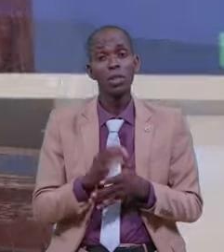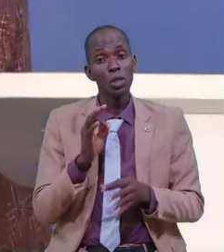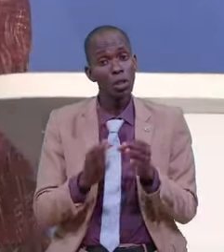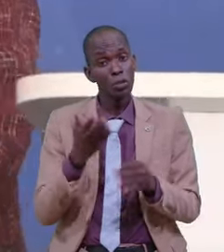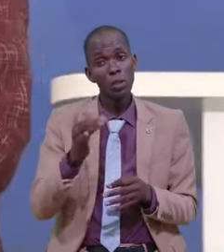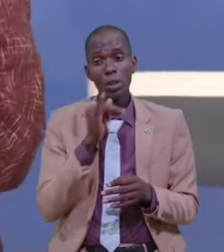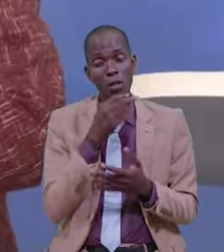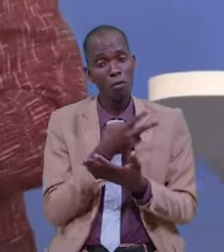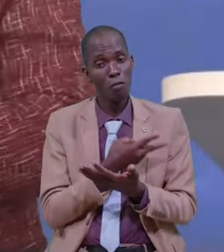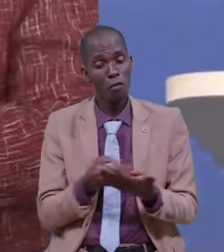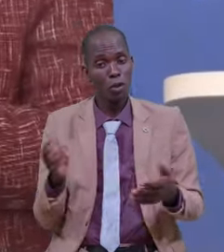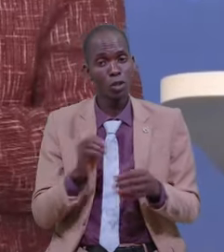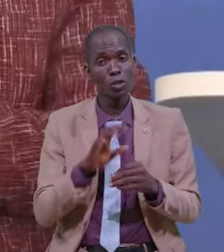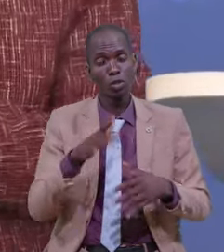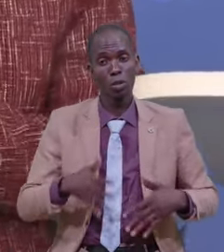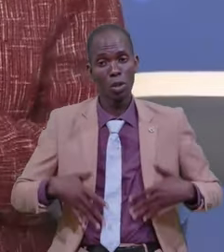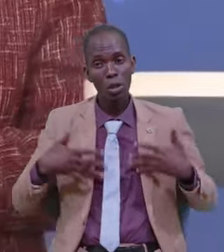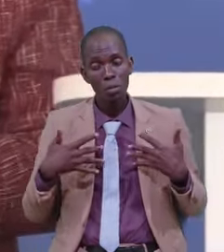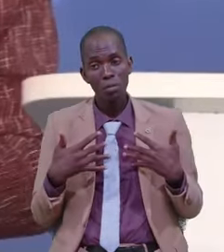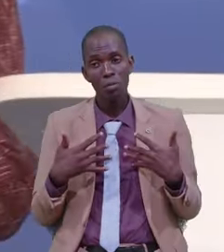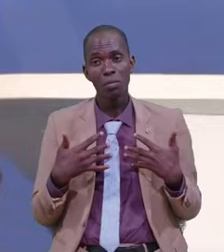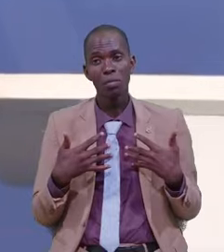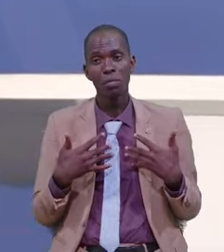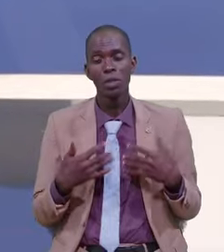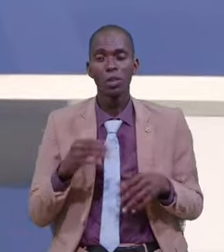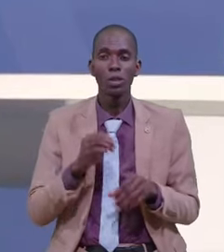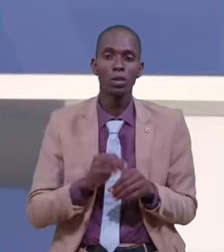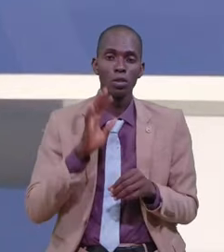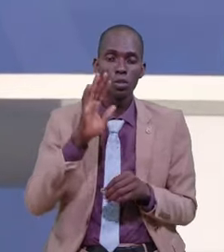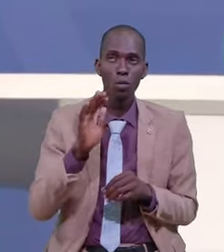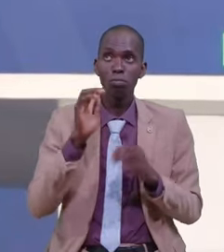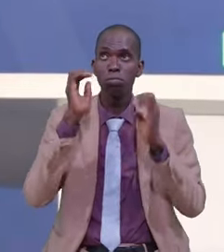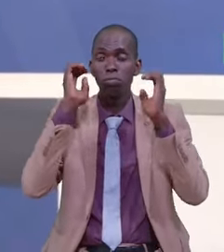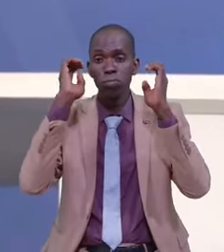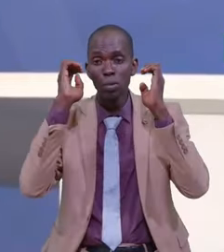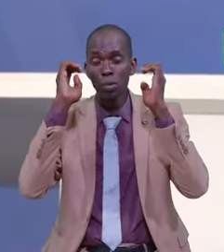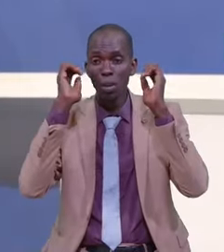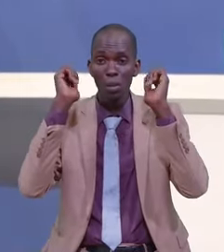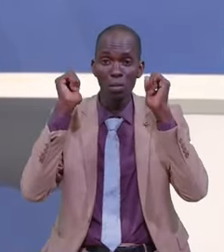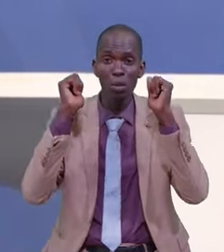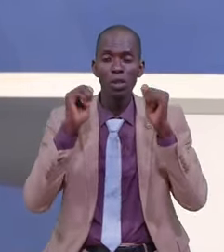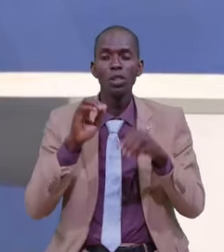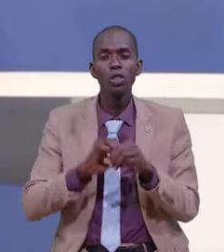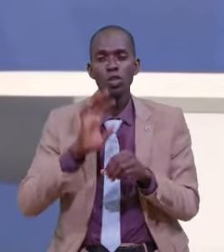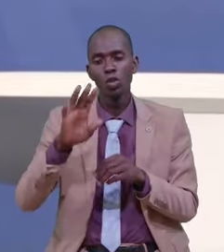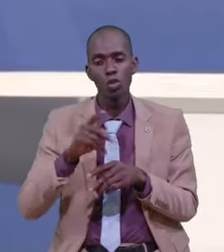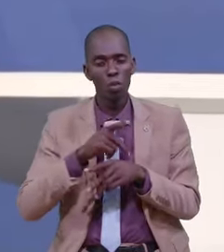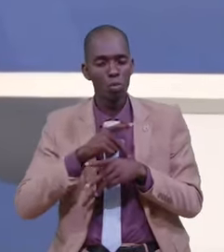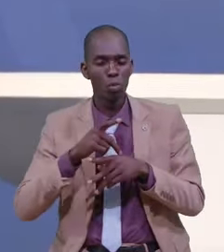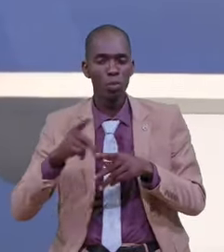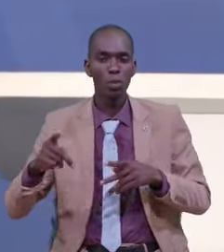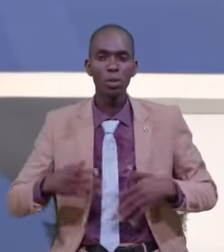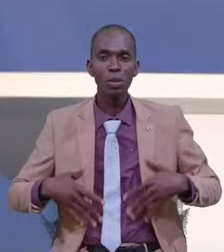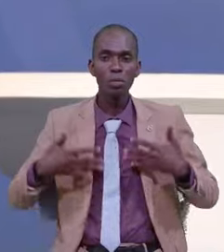your moral life, your academic life, your professional life, Christ